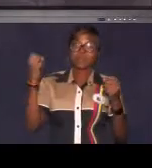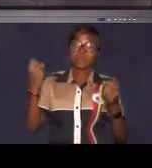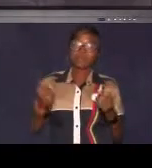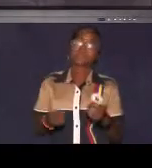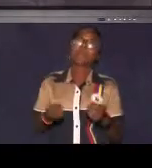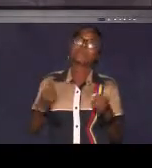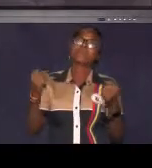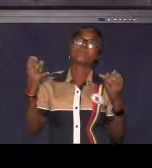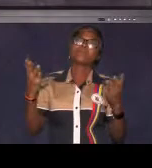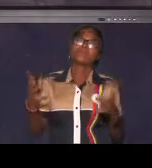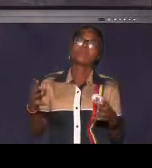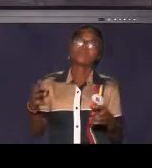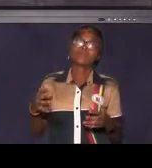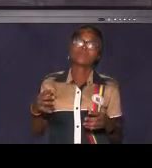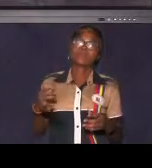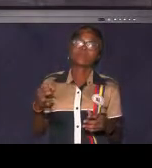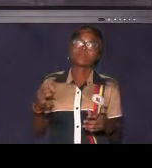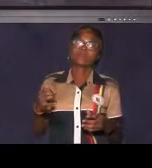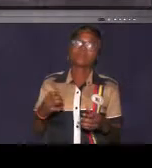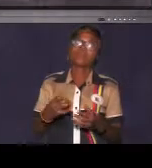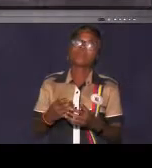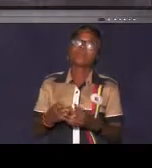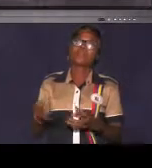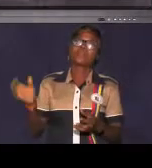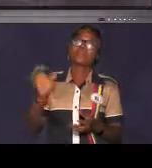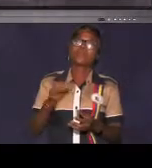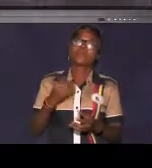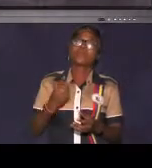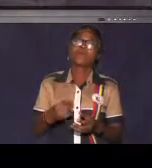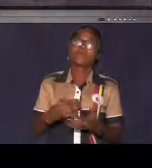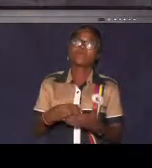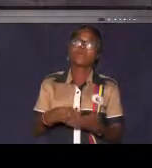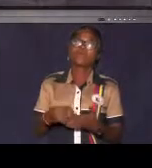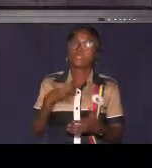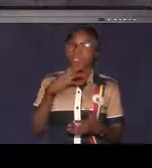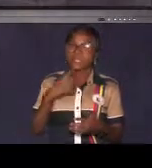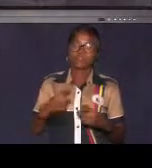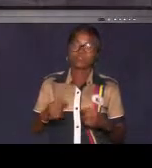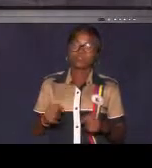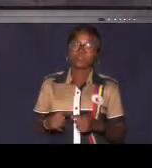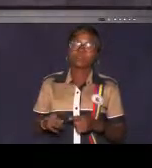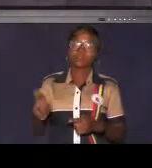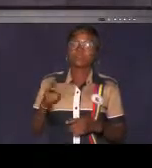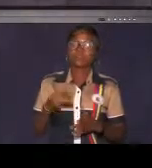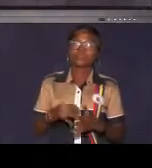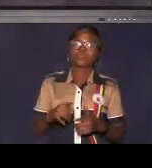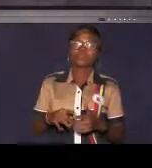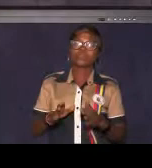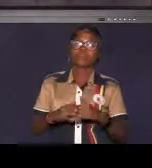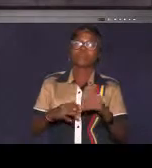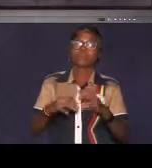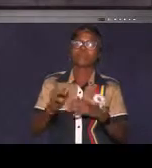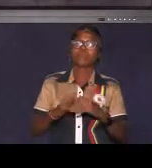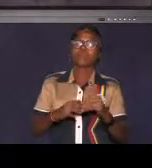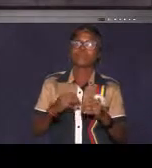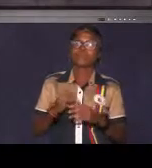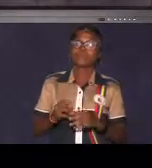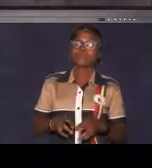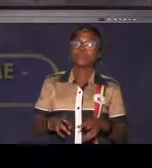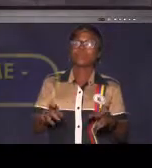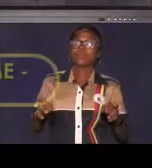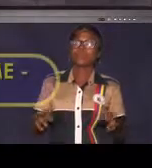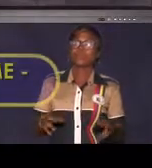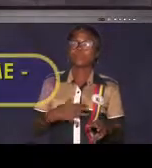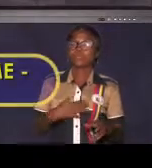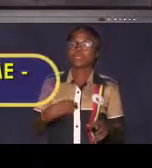and the money government get from all these, they are using it to try to build roads, hospitals,